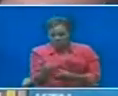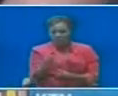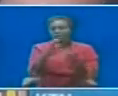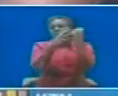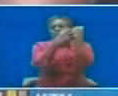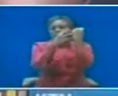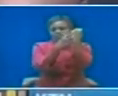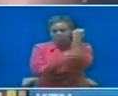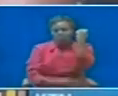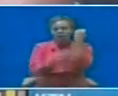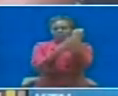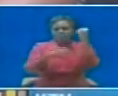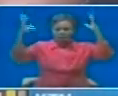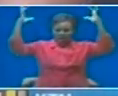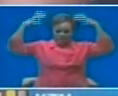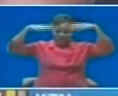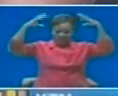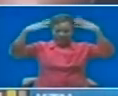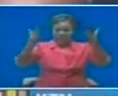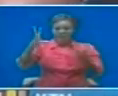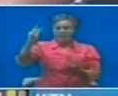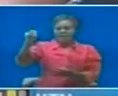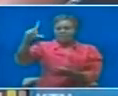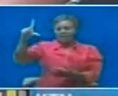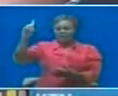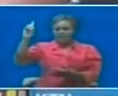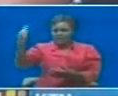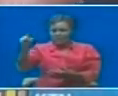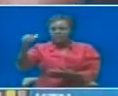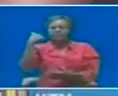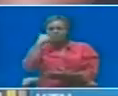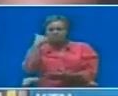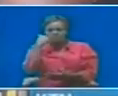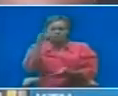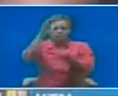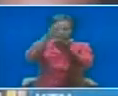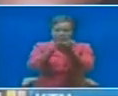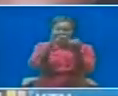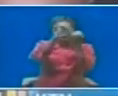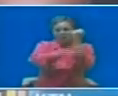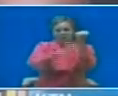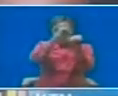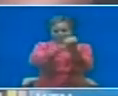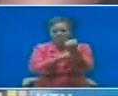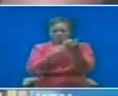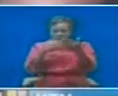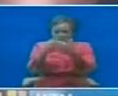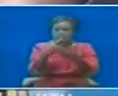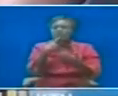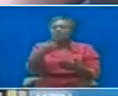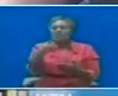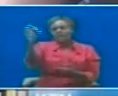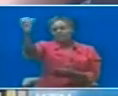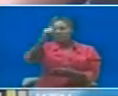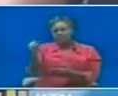poor rains early this year. Now the MLND virus threatening to reduce yield of up to 100% in some